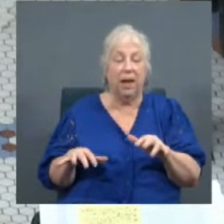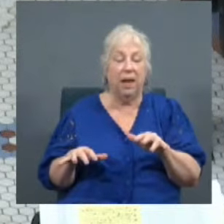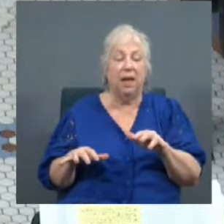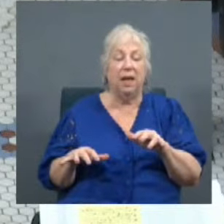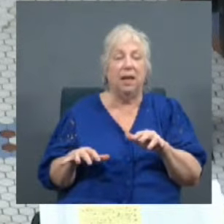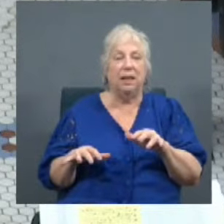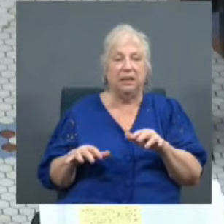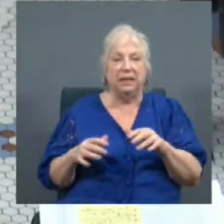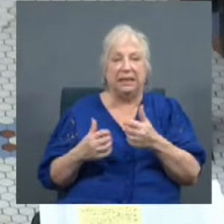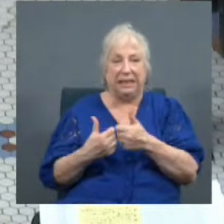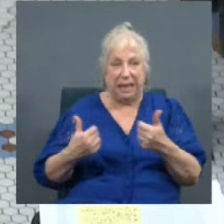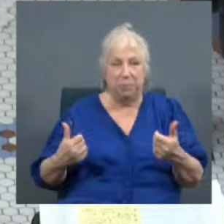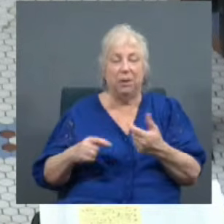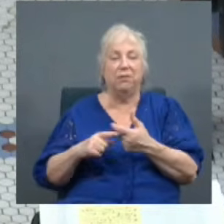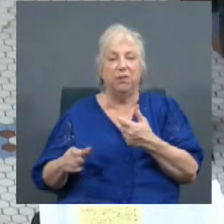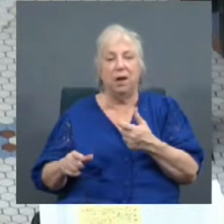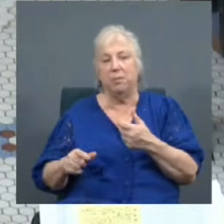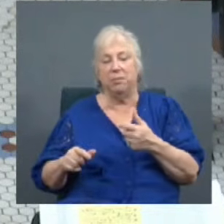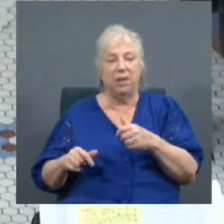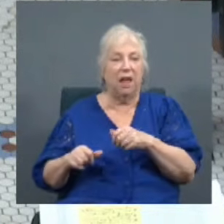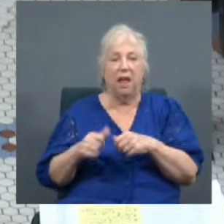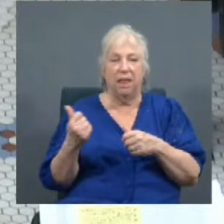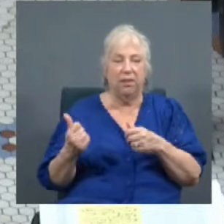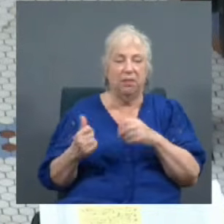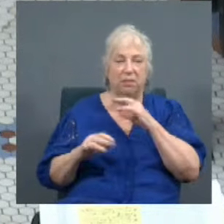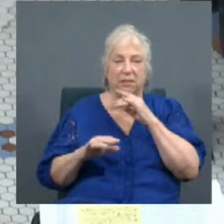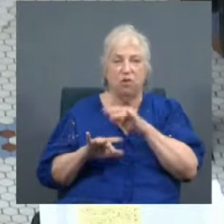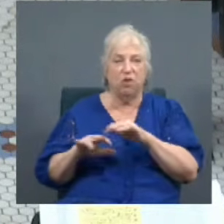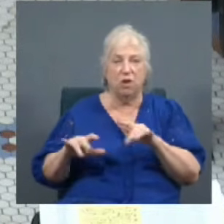difficult to differentiate between those. Hence,